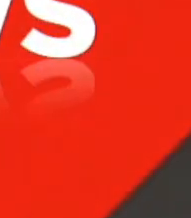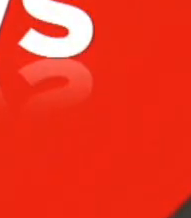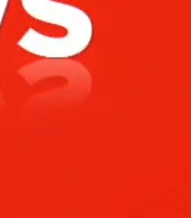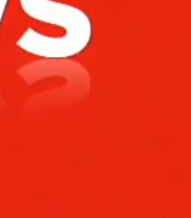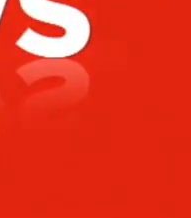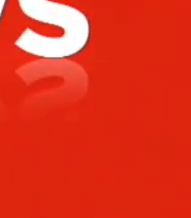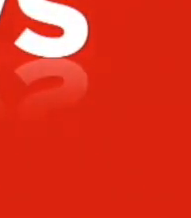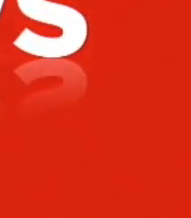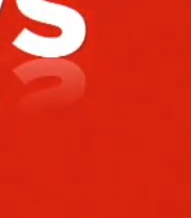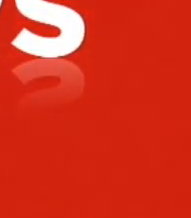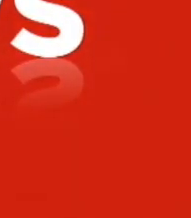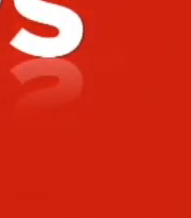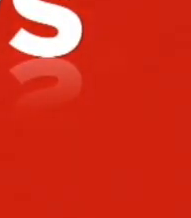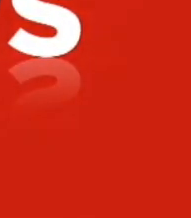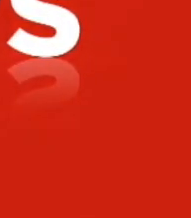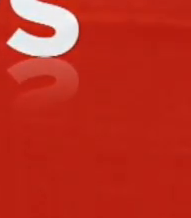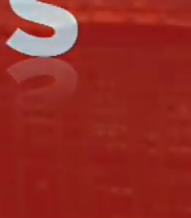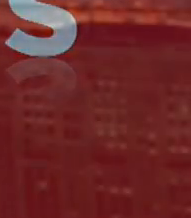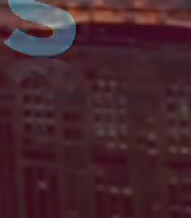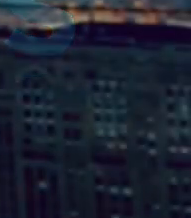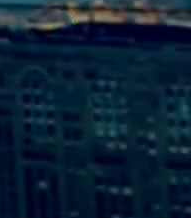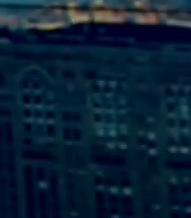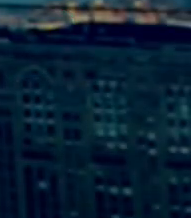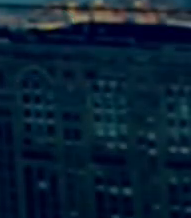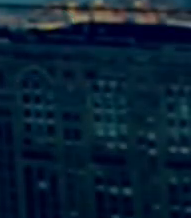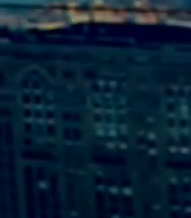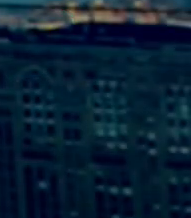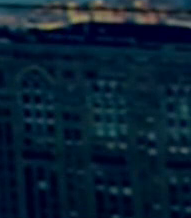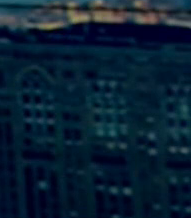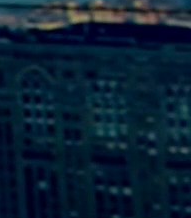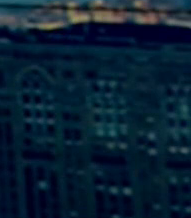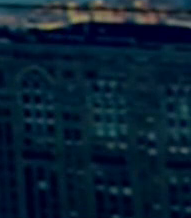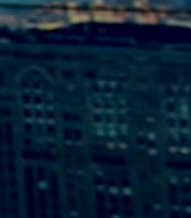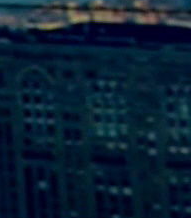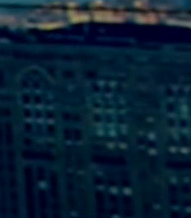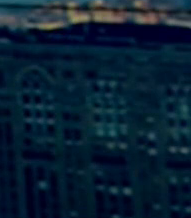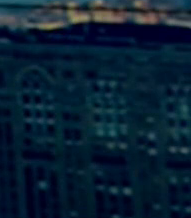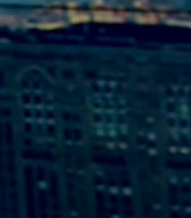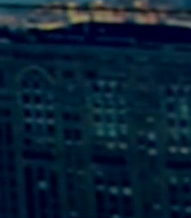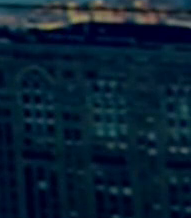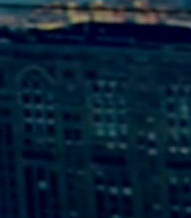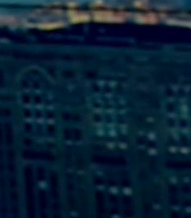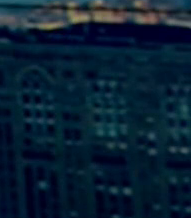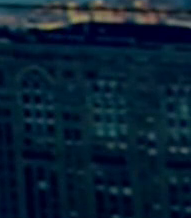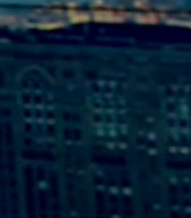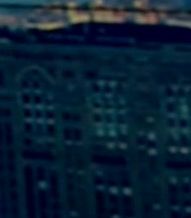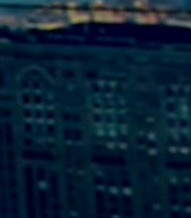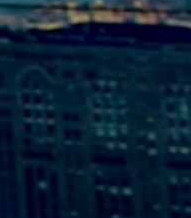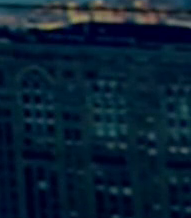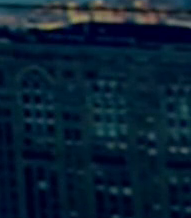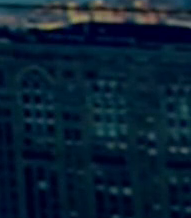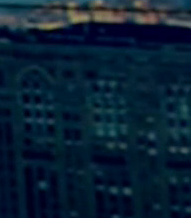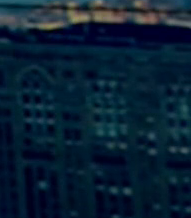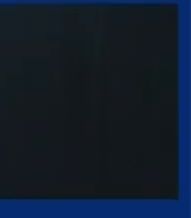This is breaking news. Governor Cuomo is giving an update on the coronavirus pandemic in New York. Let's go to it